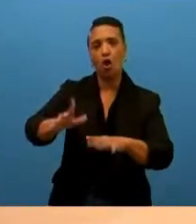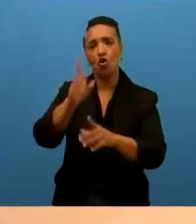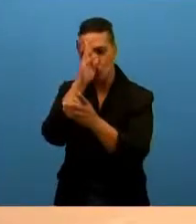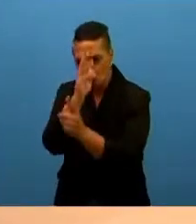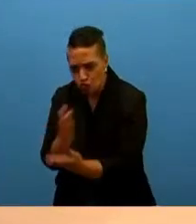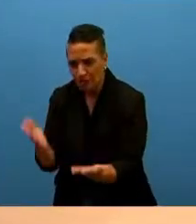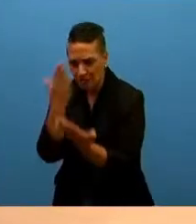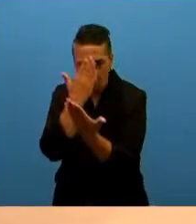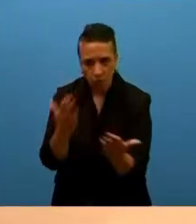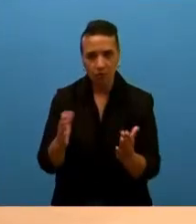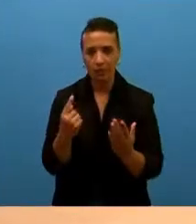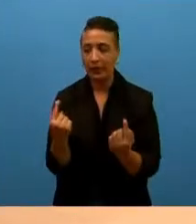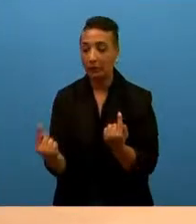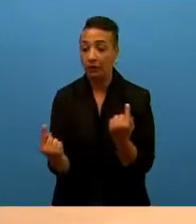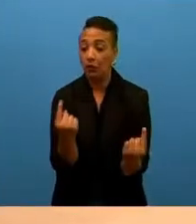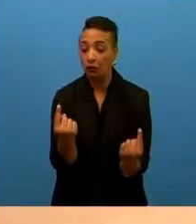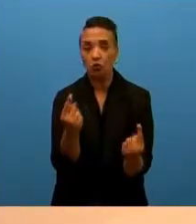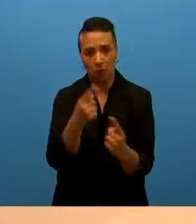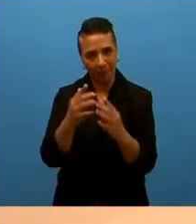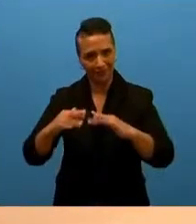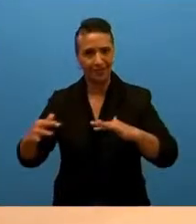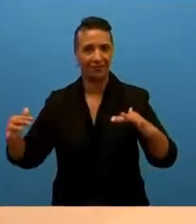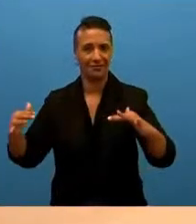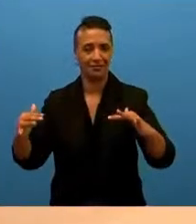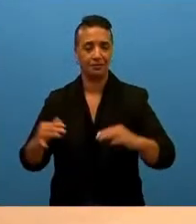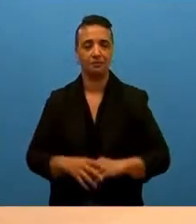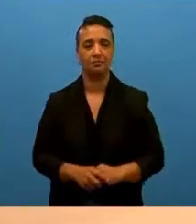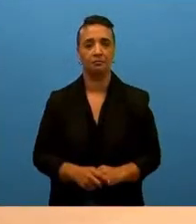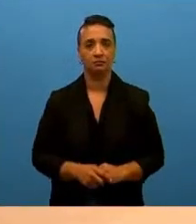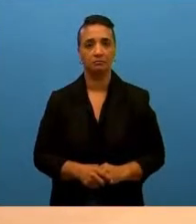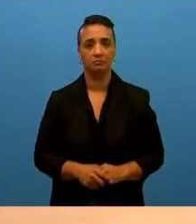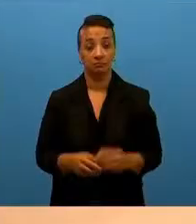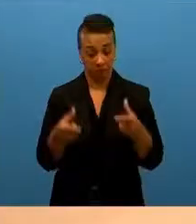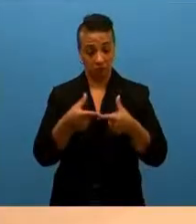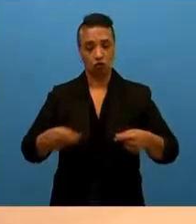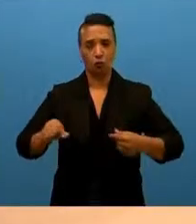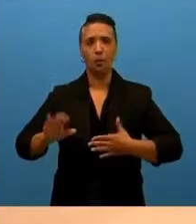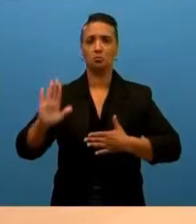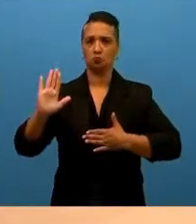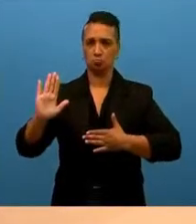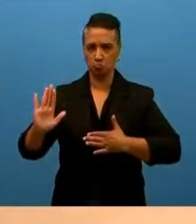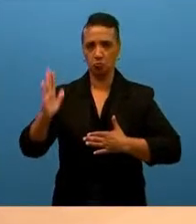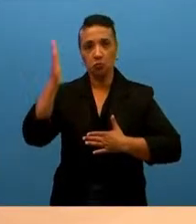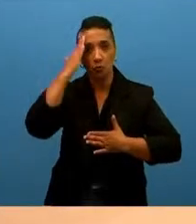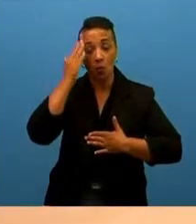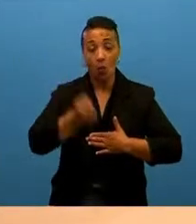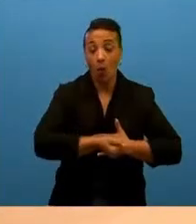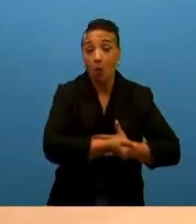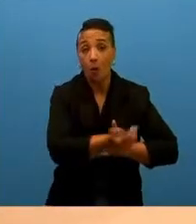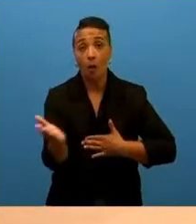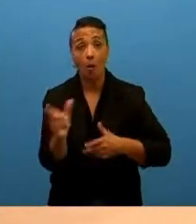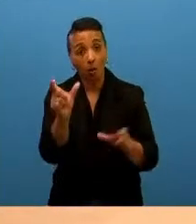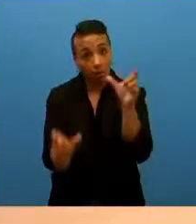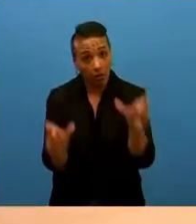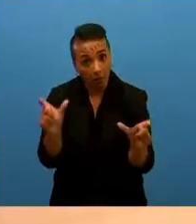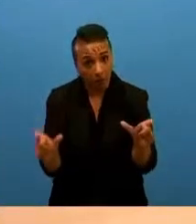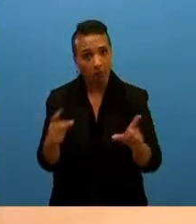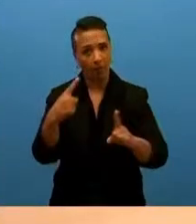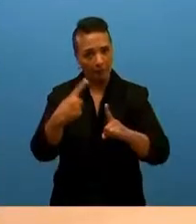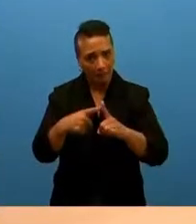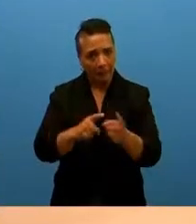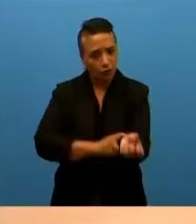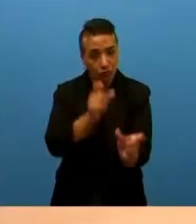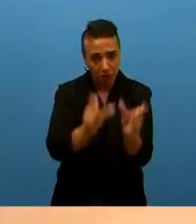individuality. Japan affirms that all people, including indigenous peoples, have human rights under international